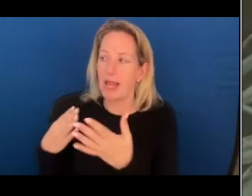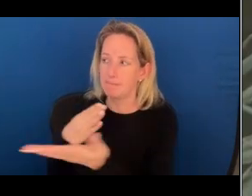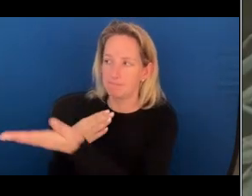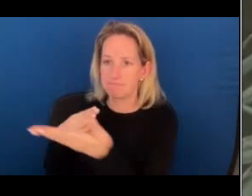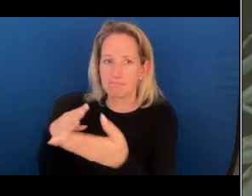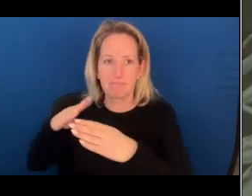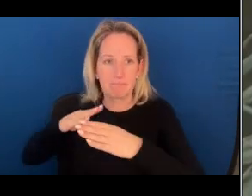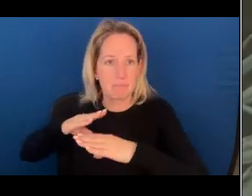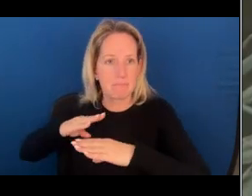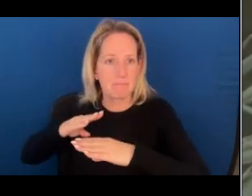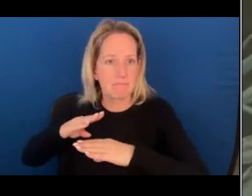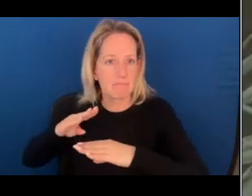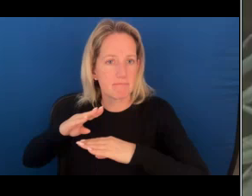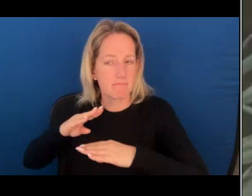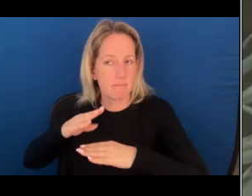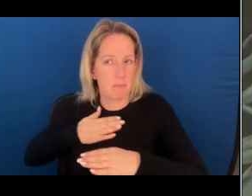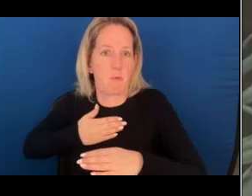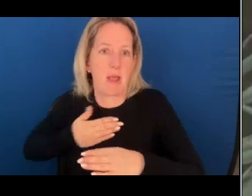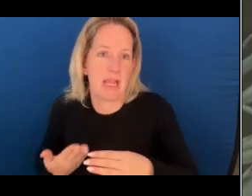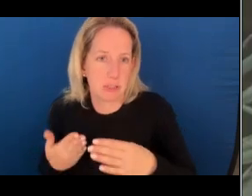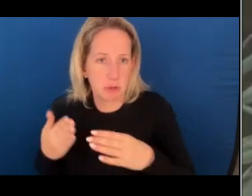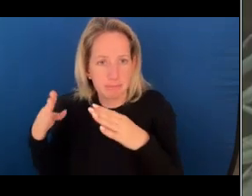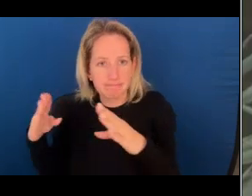the best way forward.